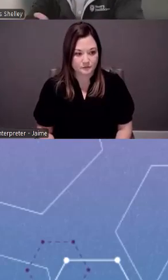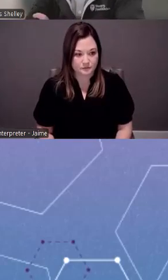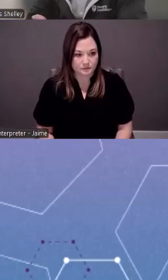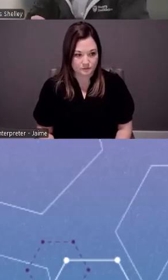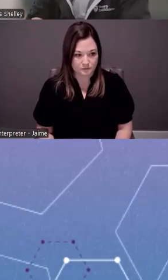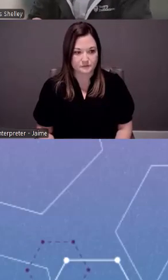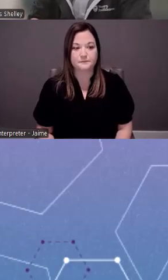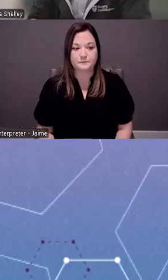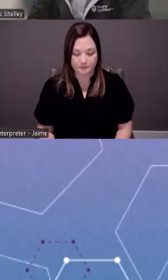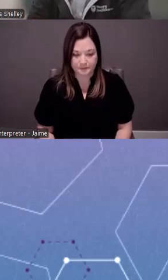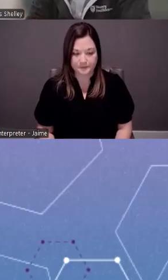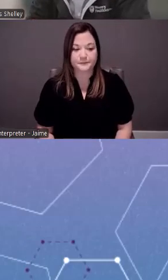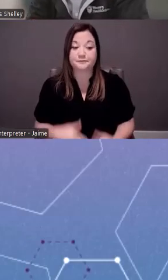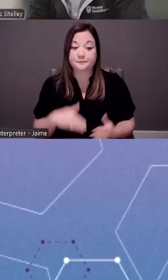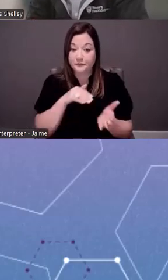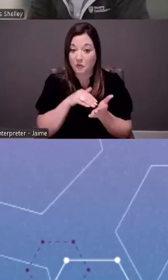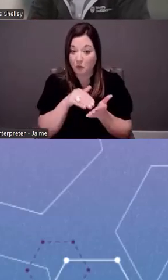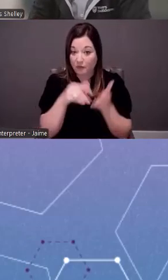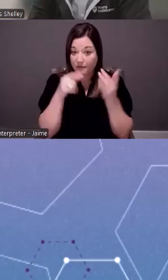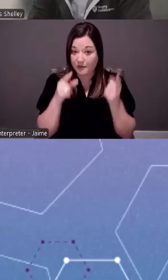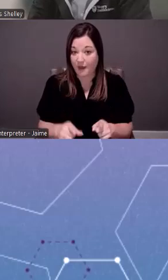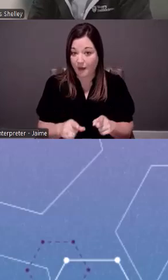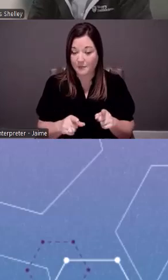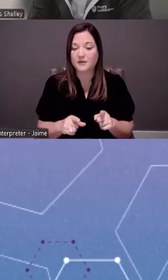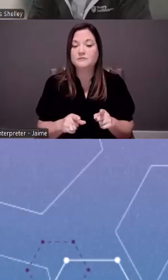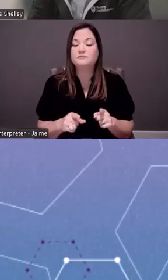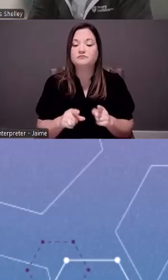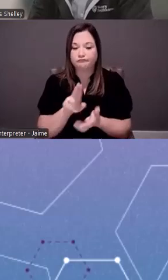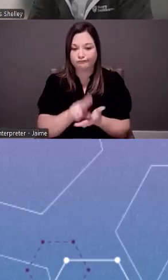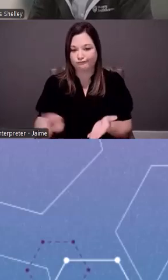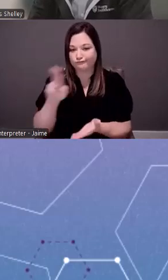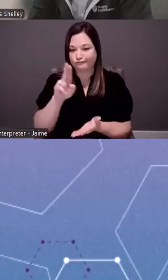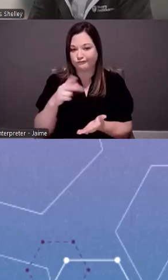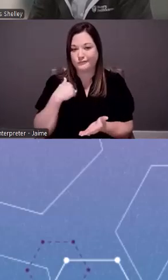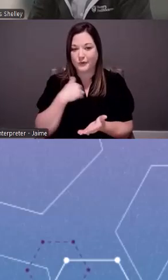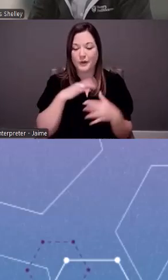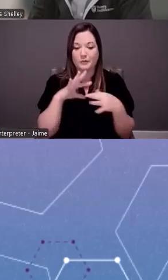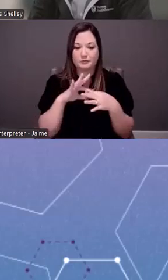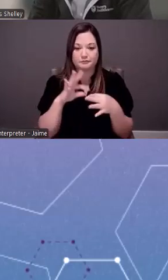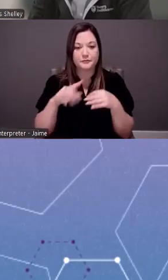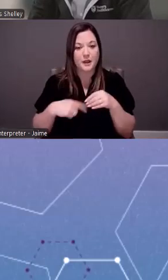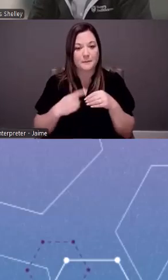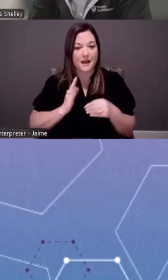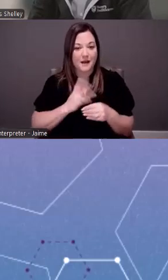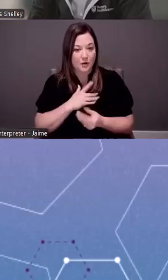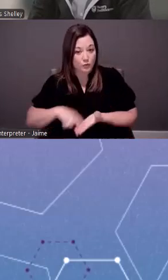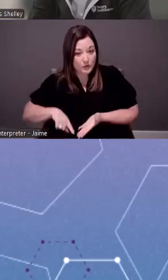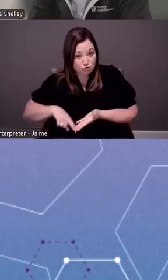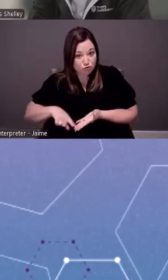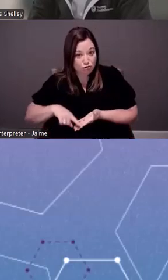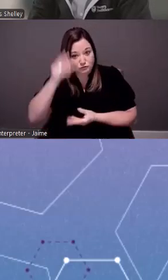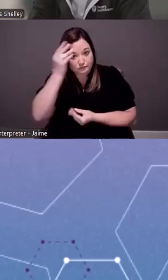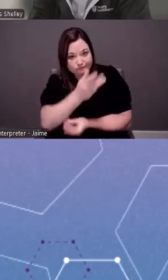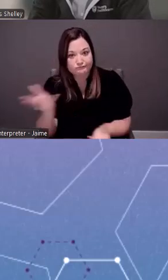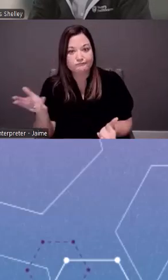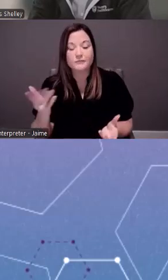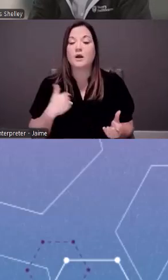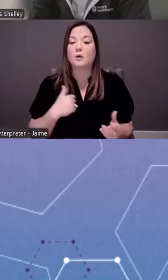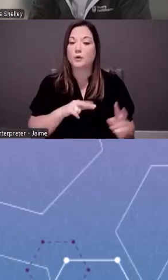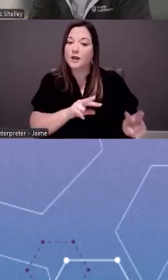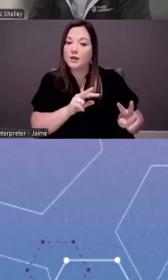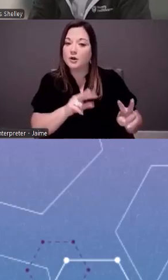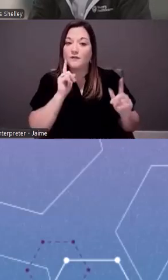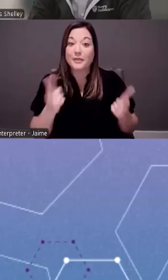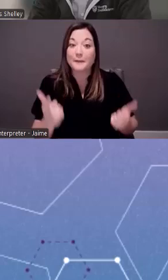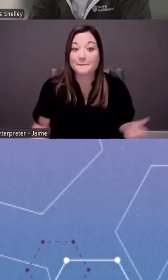So often in universities, when we talk about communicating our research, we look for the big news